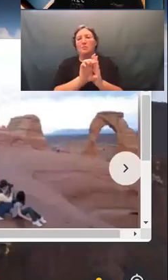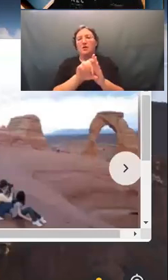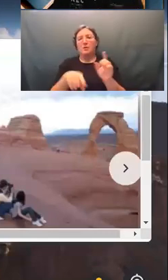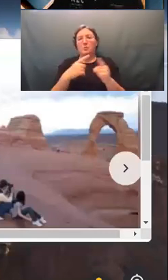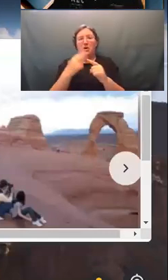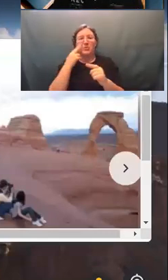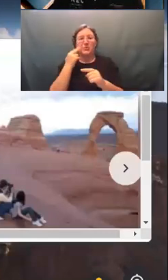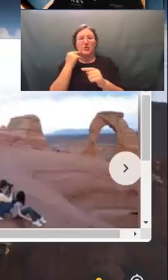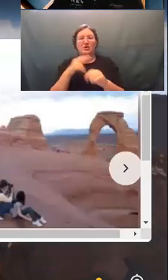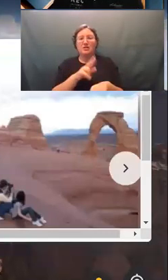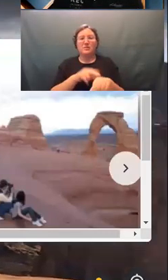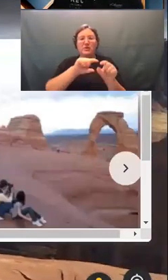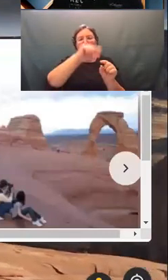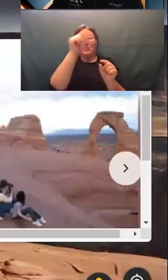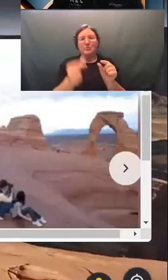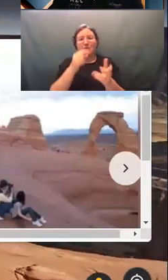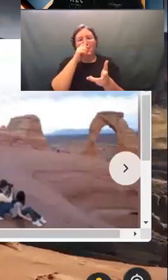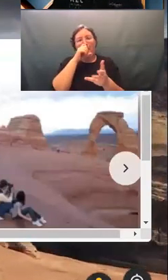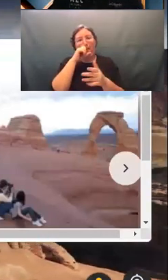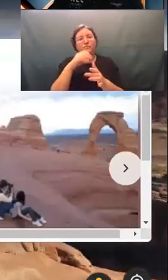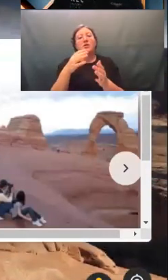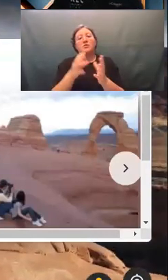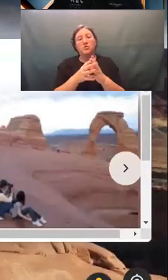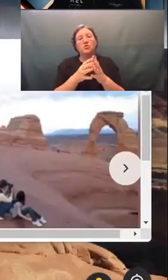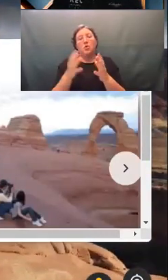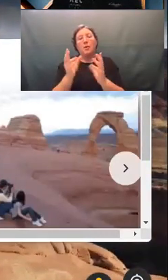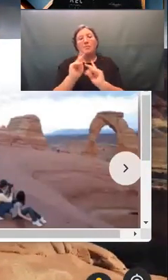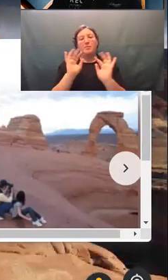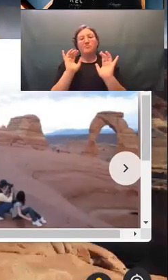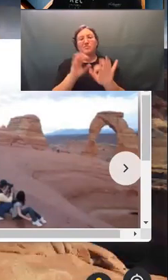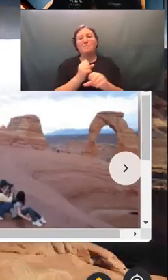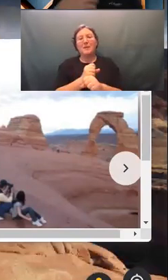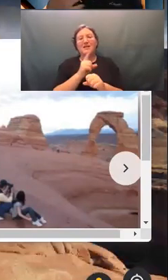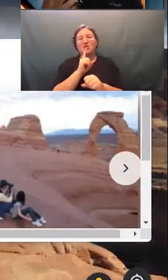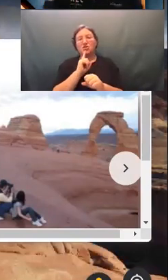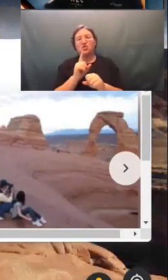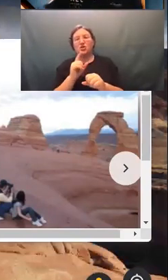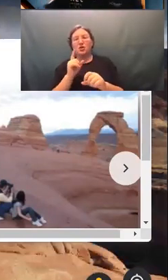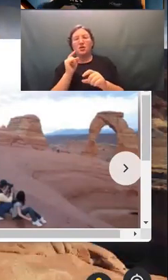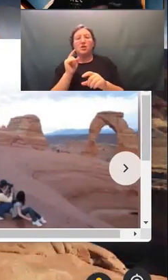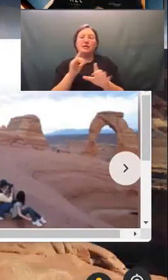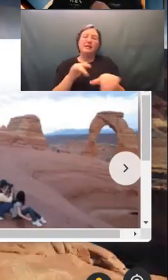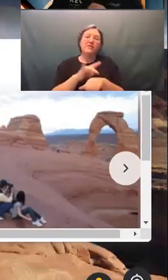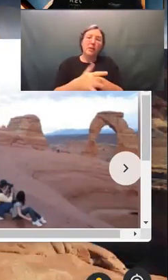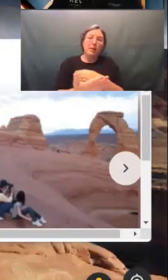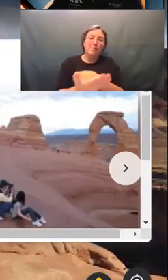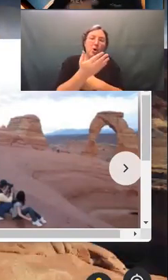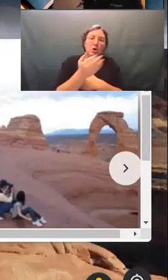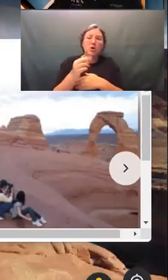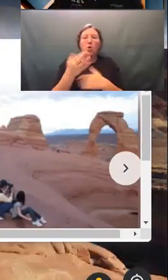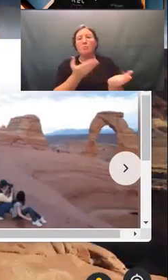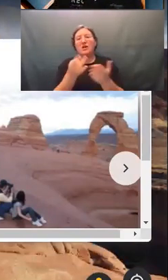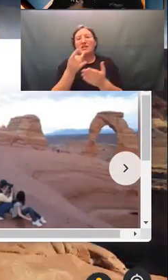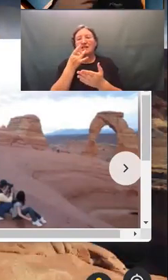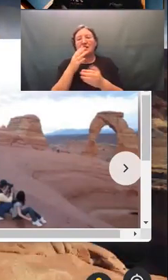amazing natural sandstone arch. And so it's pretty crowded. So you want to make sure you're going early in the morning, or just have some snacks and